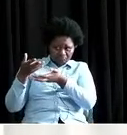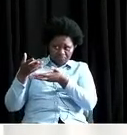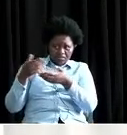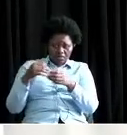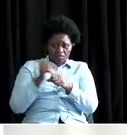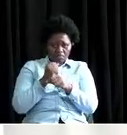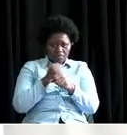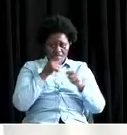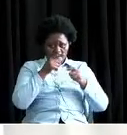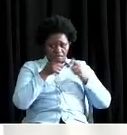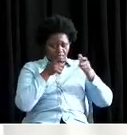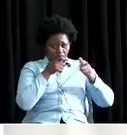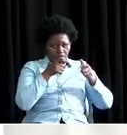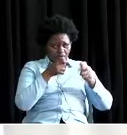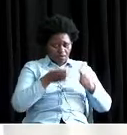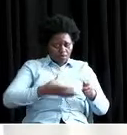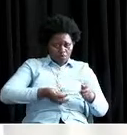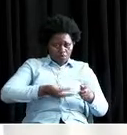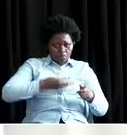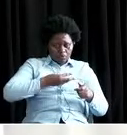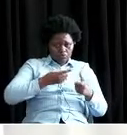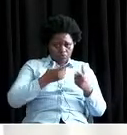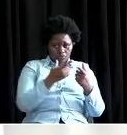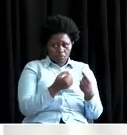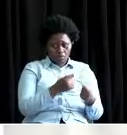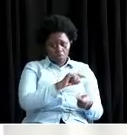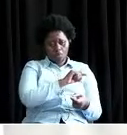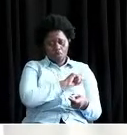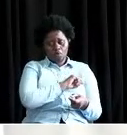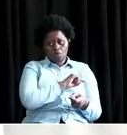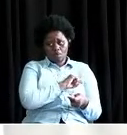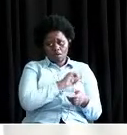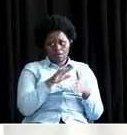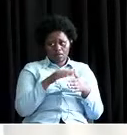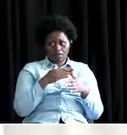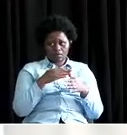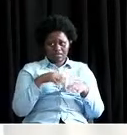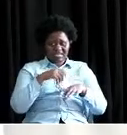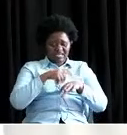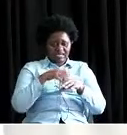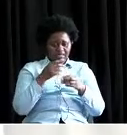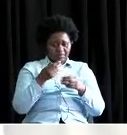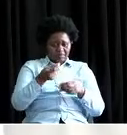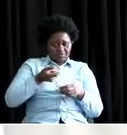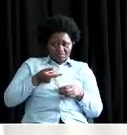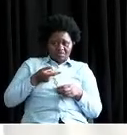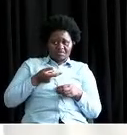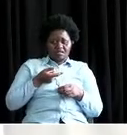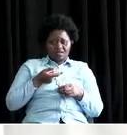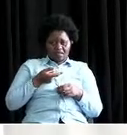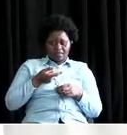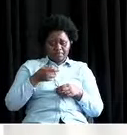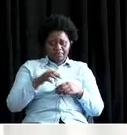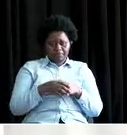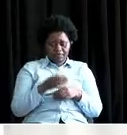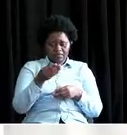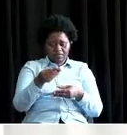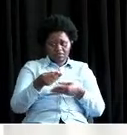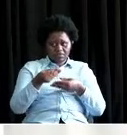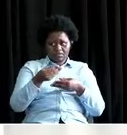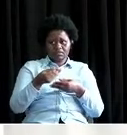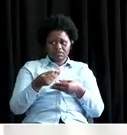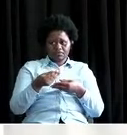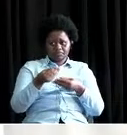any comments that they may wish to do because of the time constraints, given that it was given to